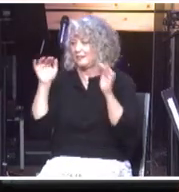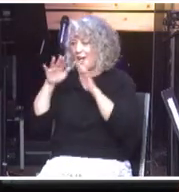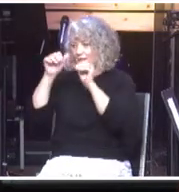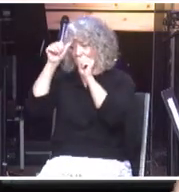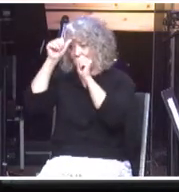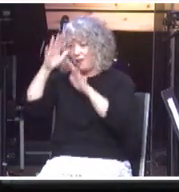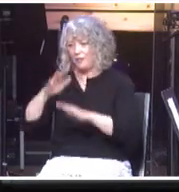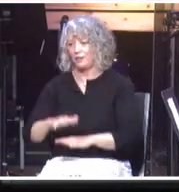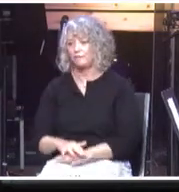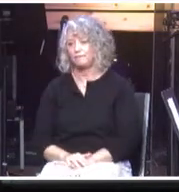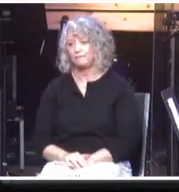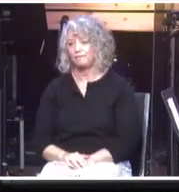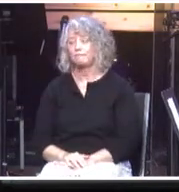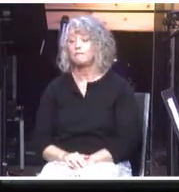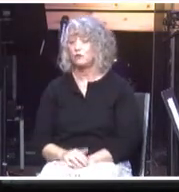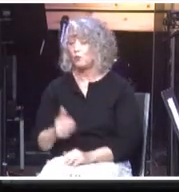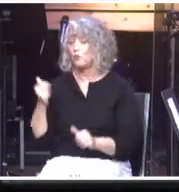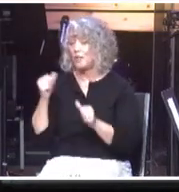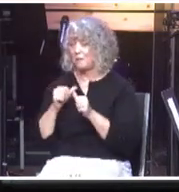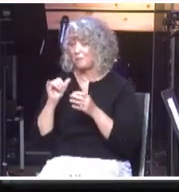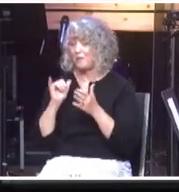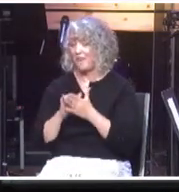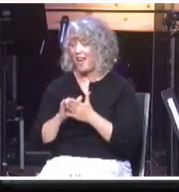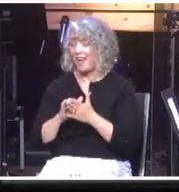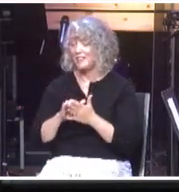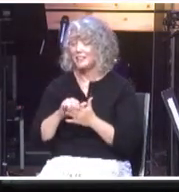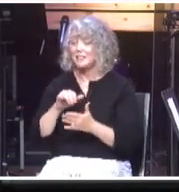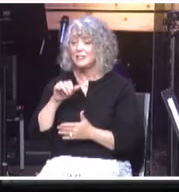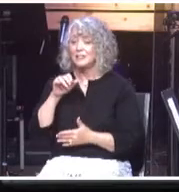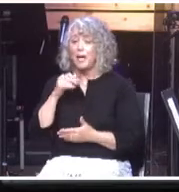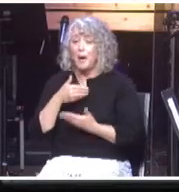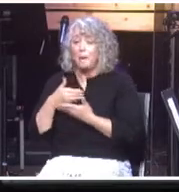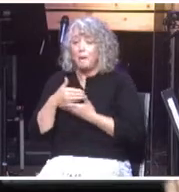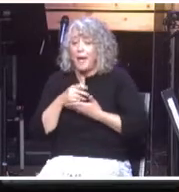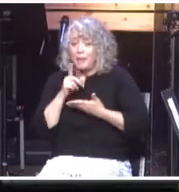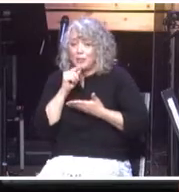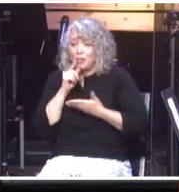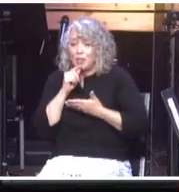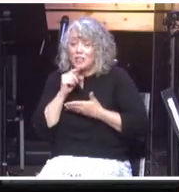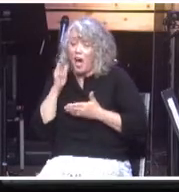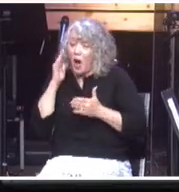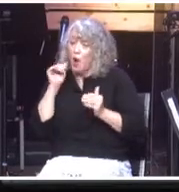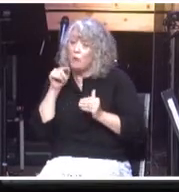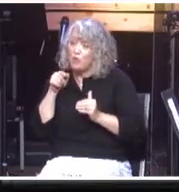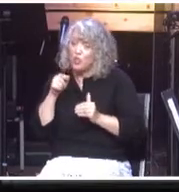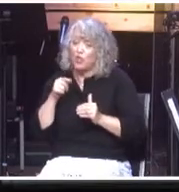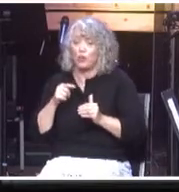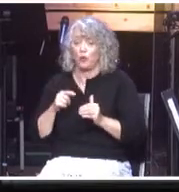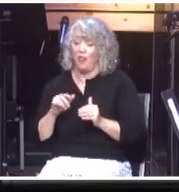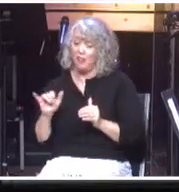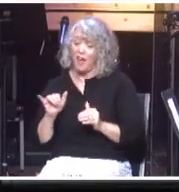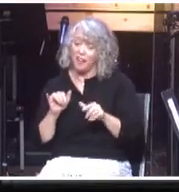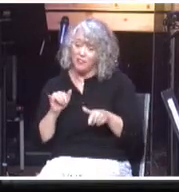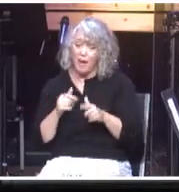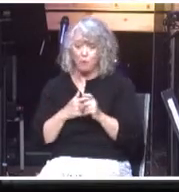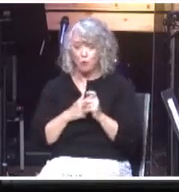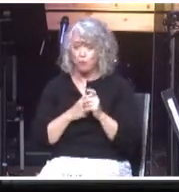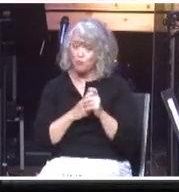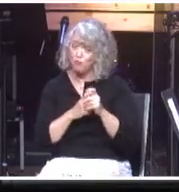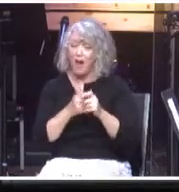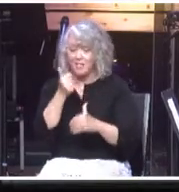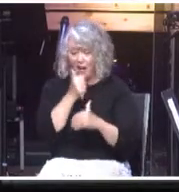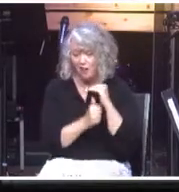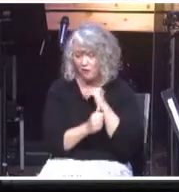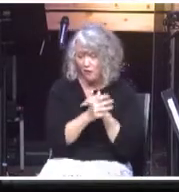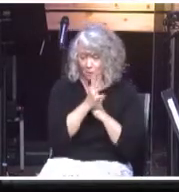Remember that, and like a chick to its mother, I hope you will scurry under those mighty outstretched wings that